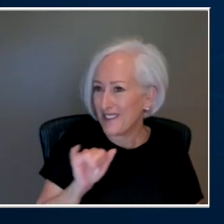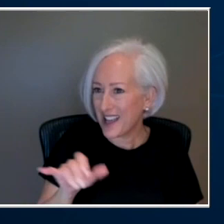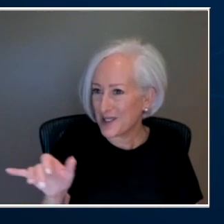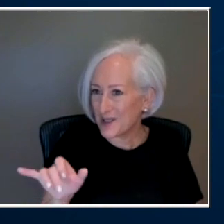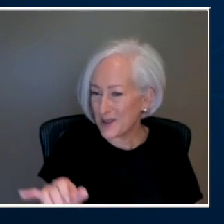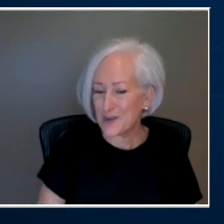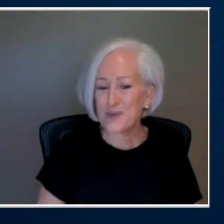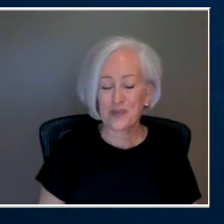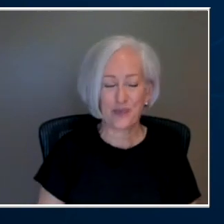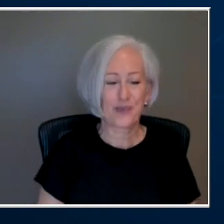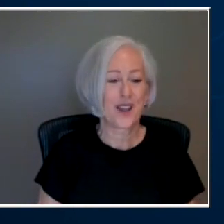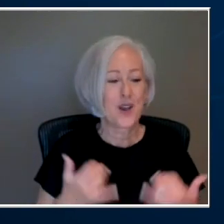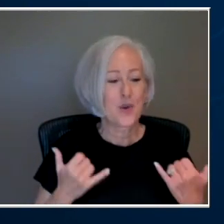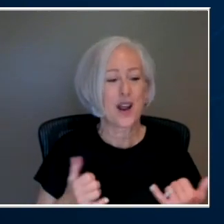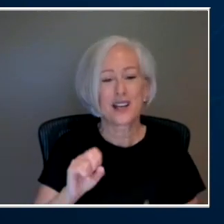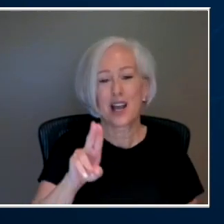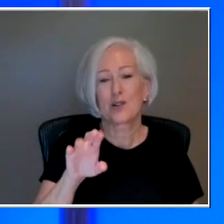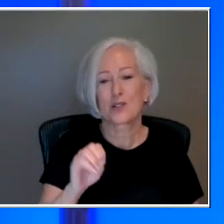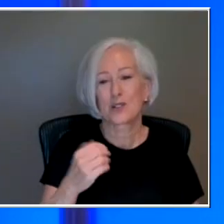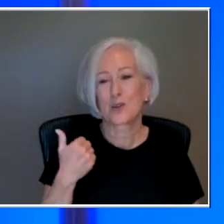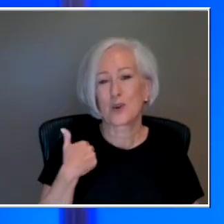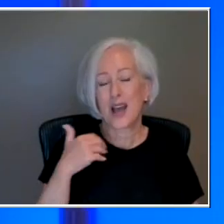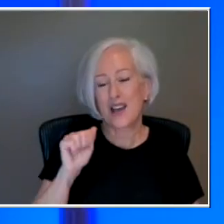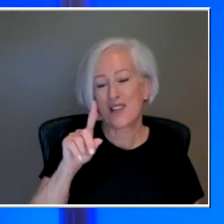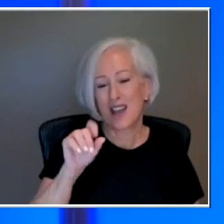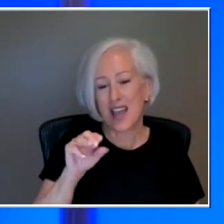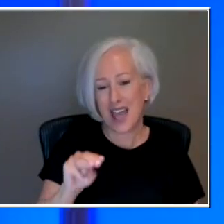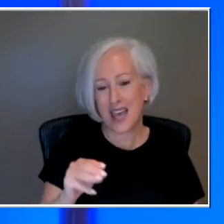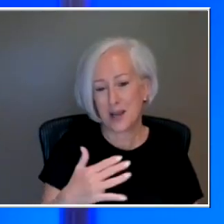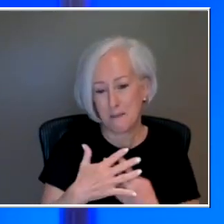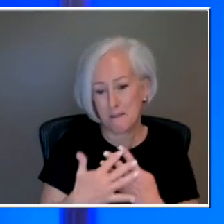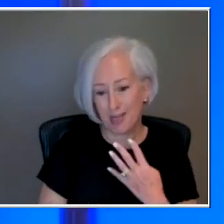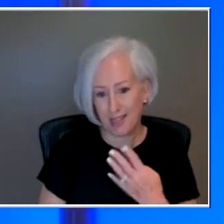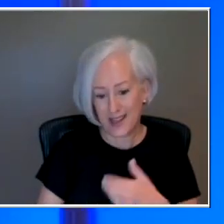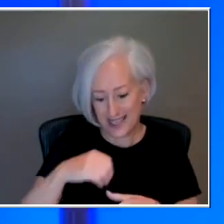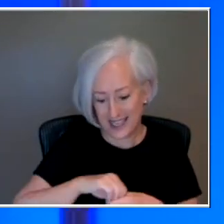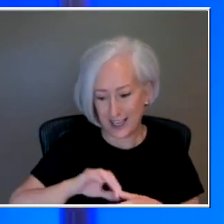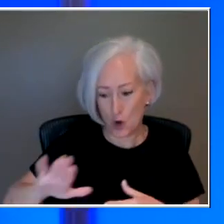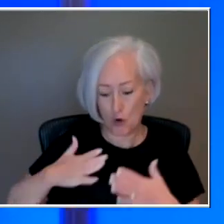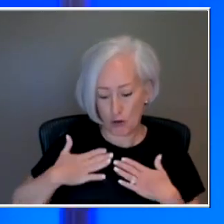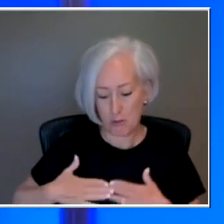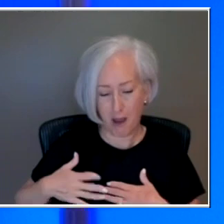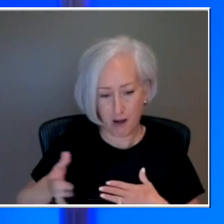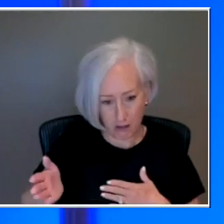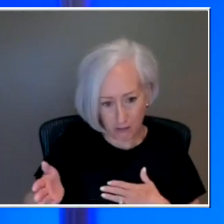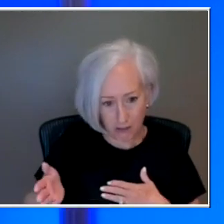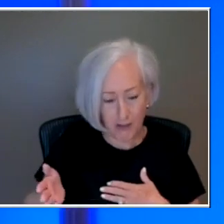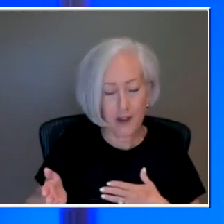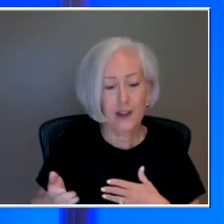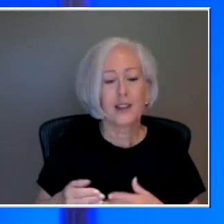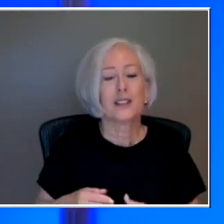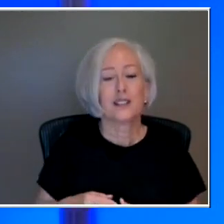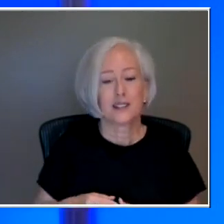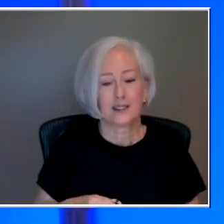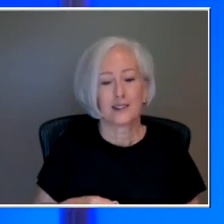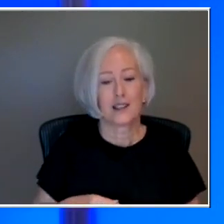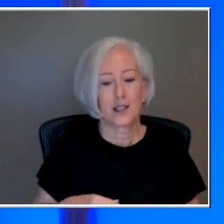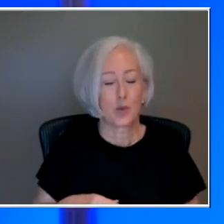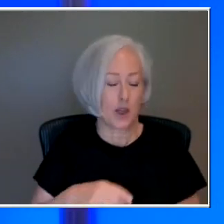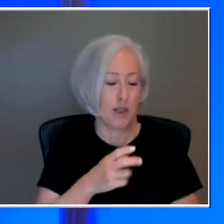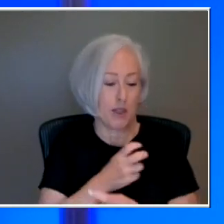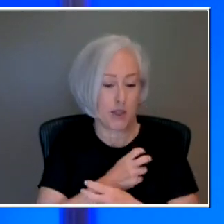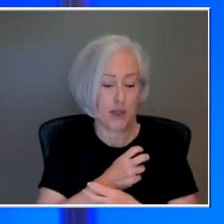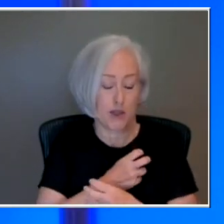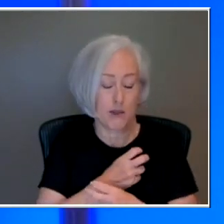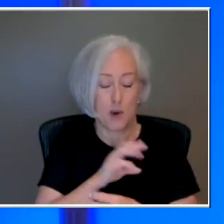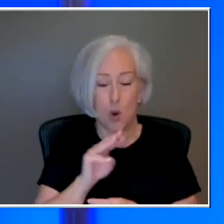right now, Sue has Adam's blood in her body, right? So in a bone marrow, and so if the typing is